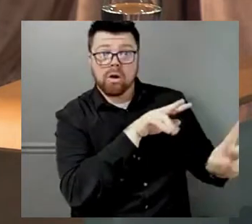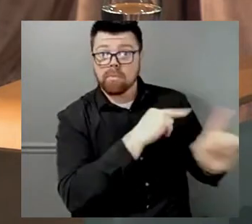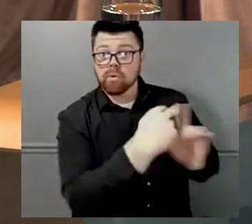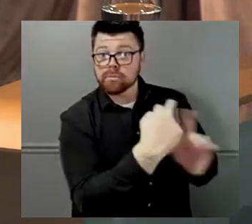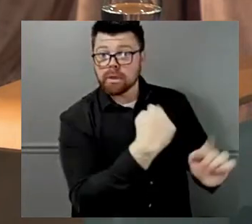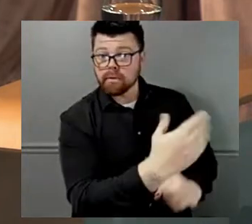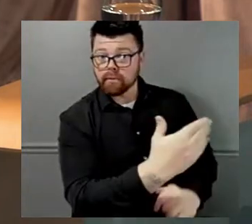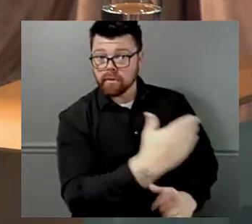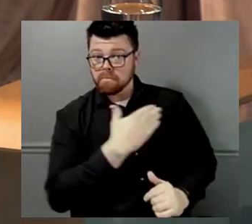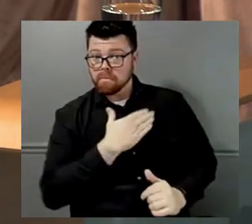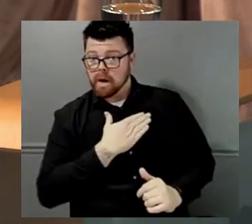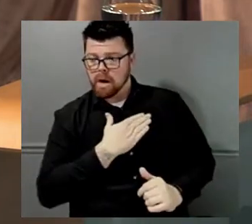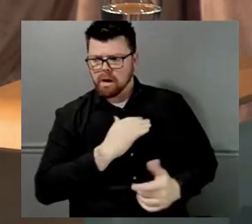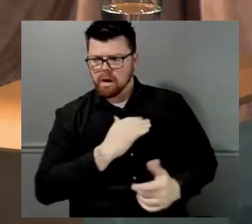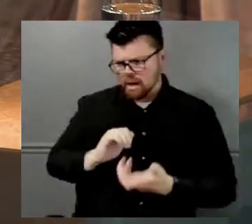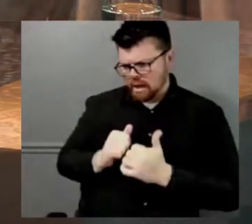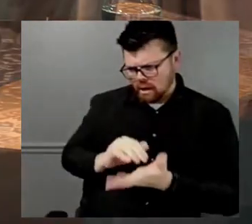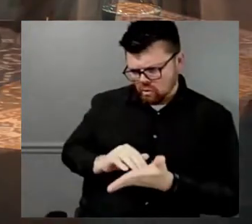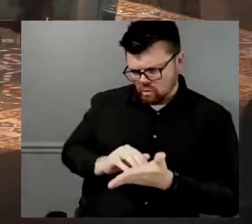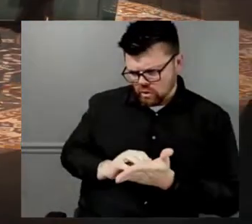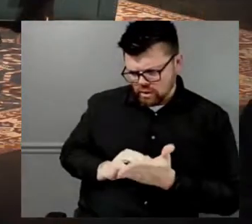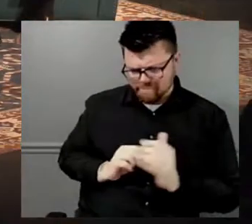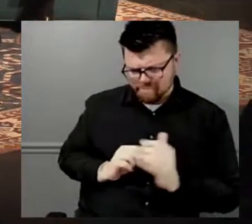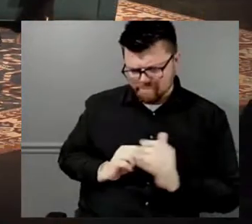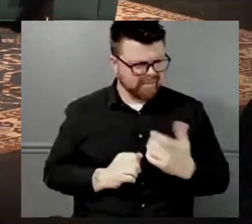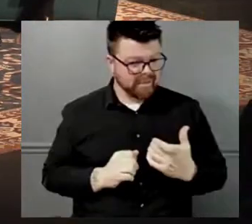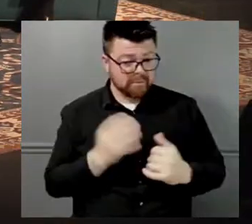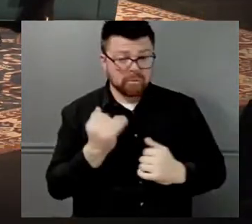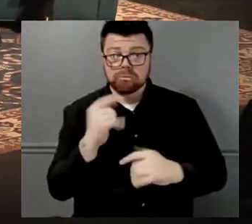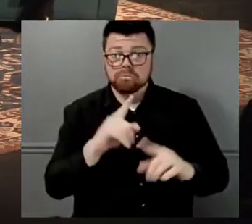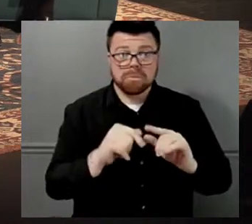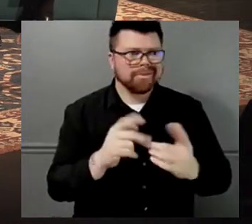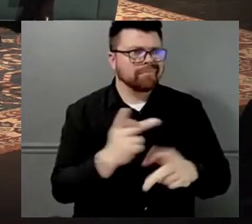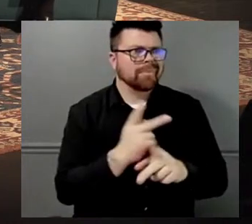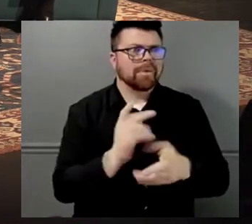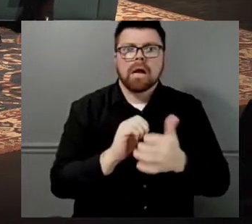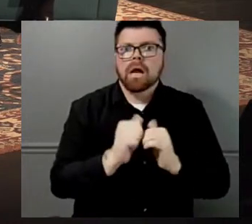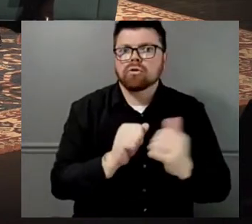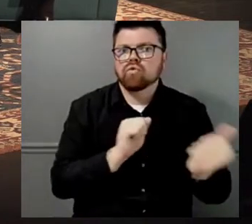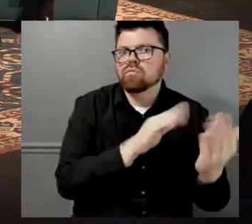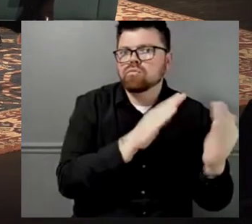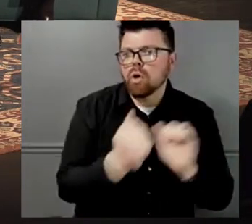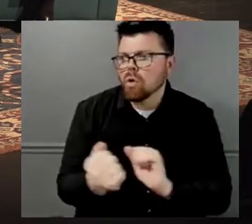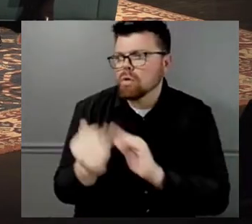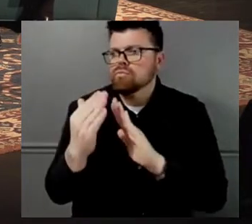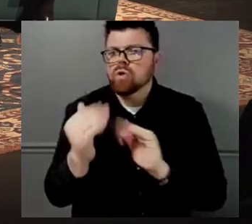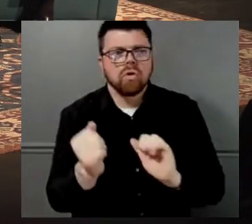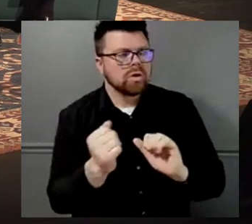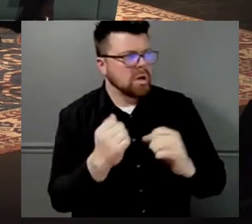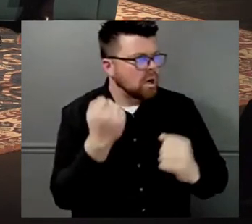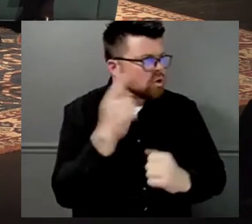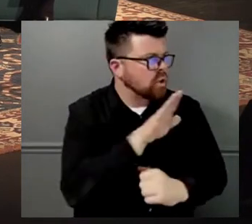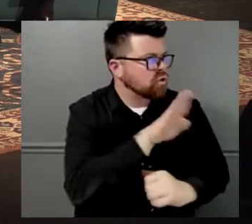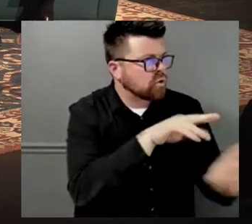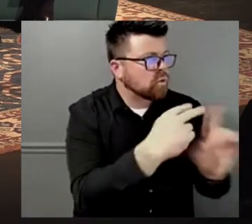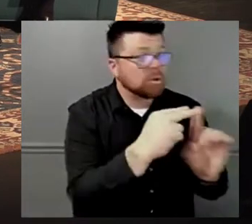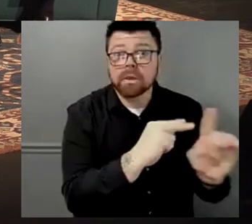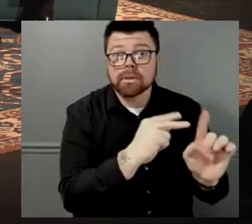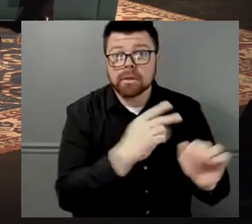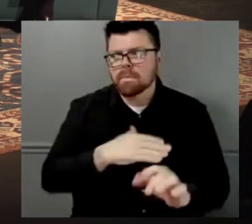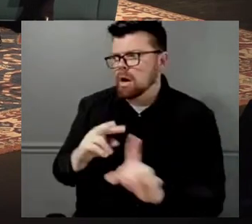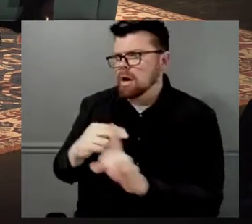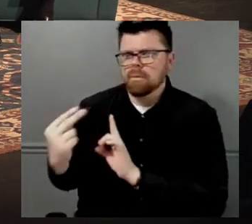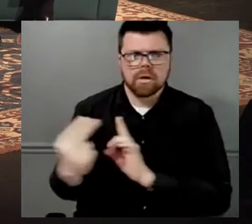can't learn how to do that, you will never be able to engage in a meaningful conversation with someone else. In actual